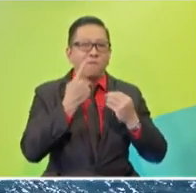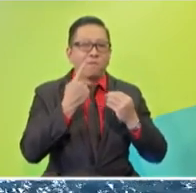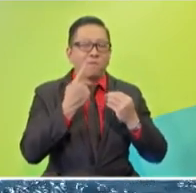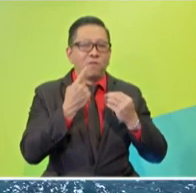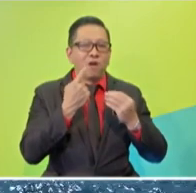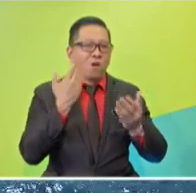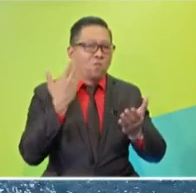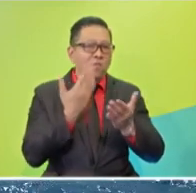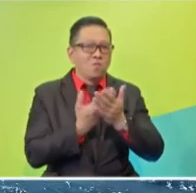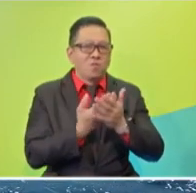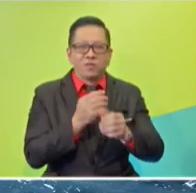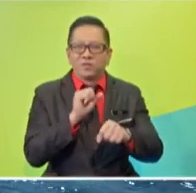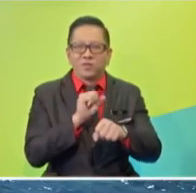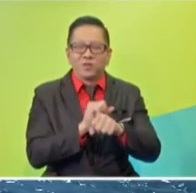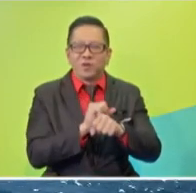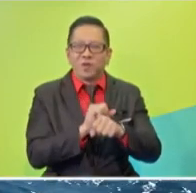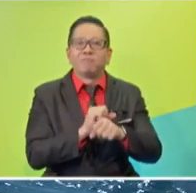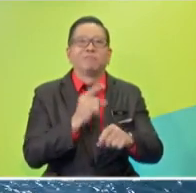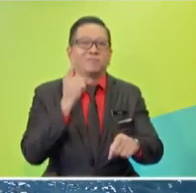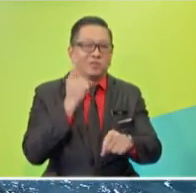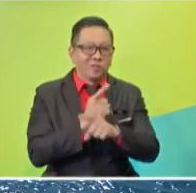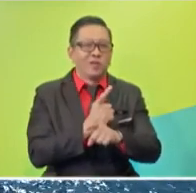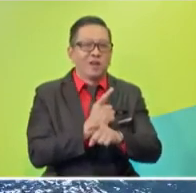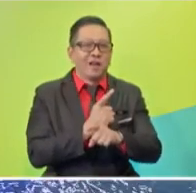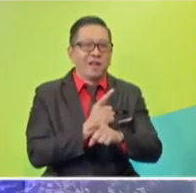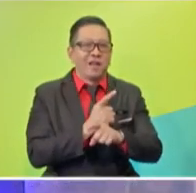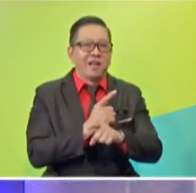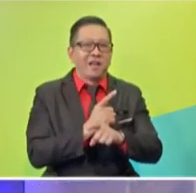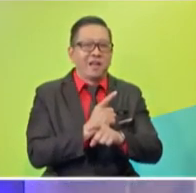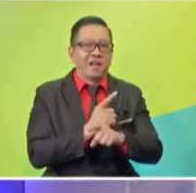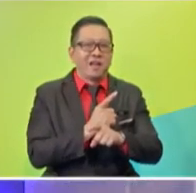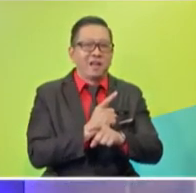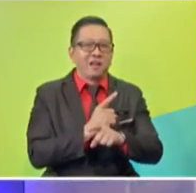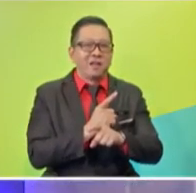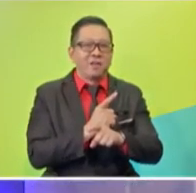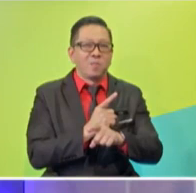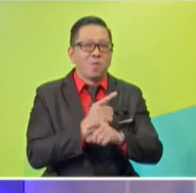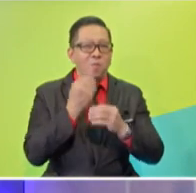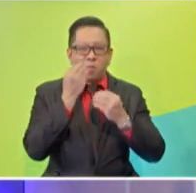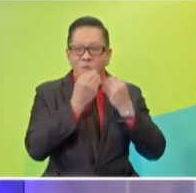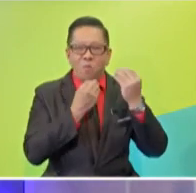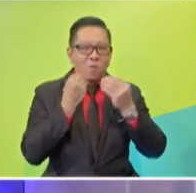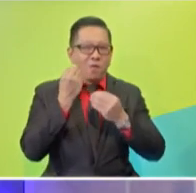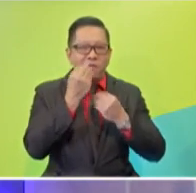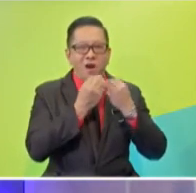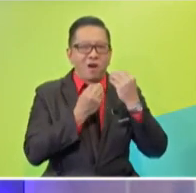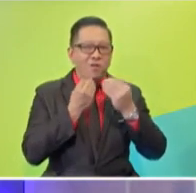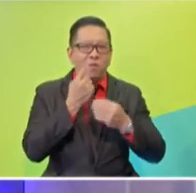Good job, you got it right. Okay, the next one, you need to move it